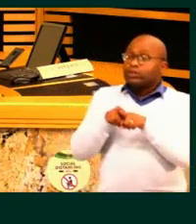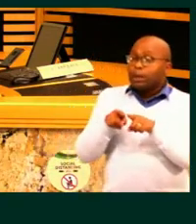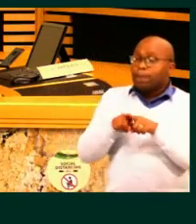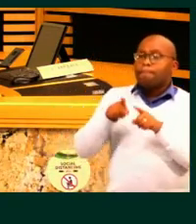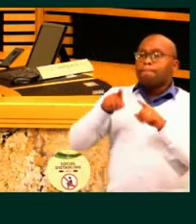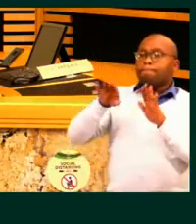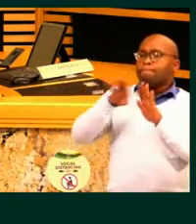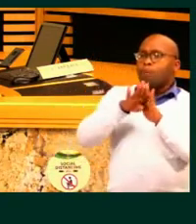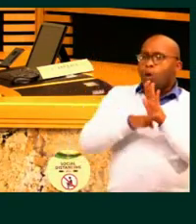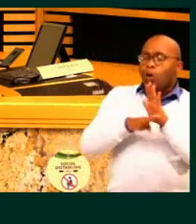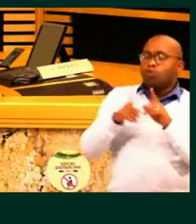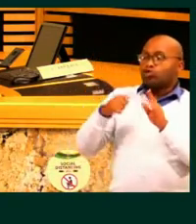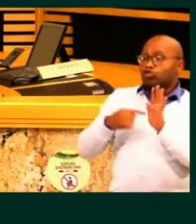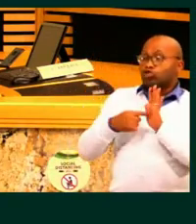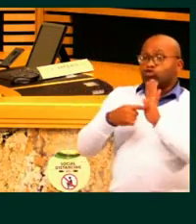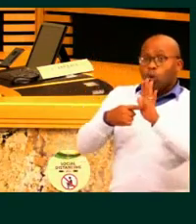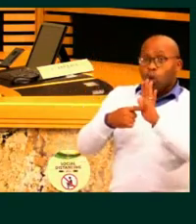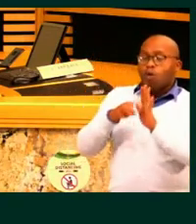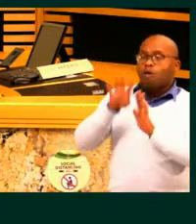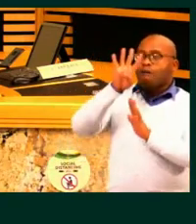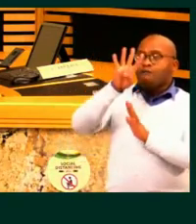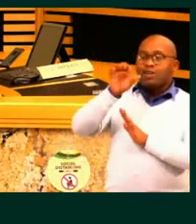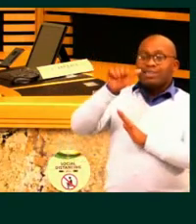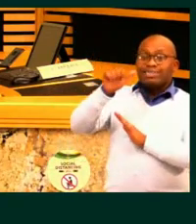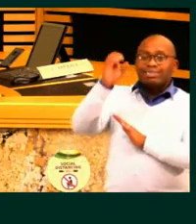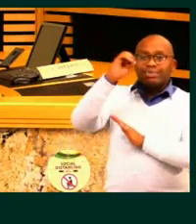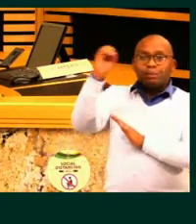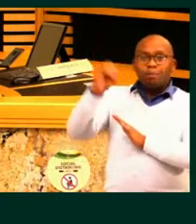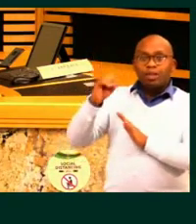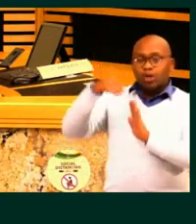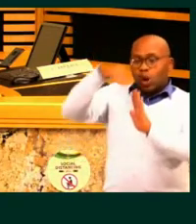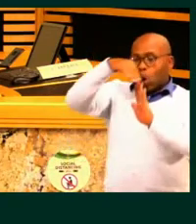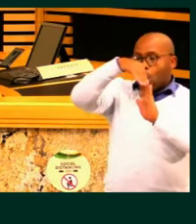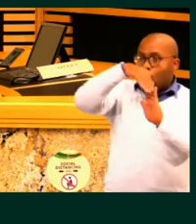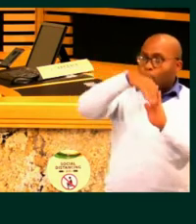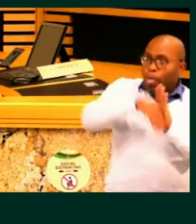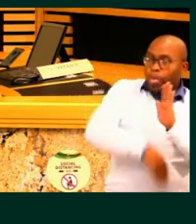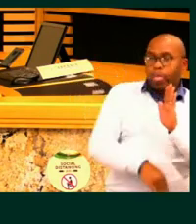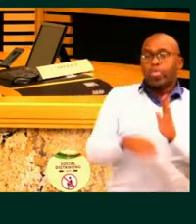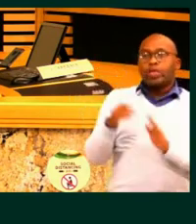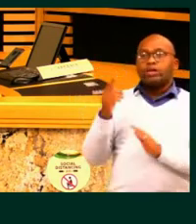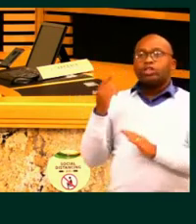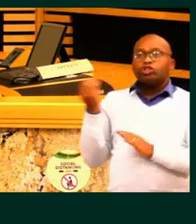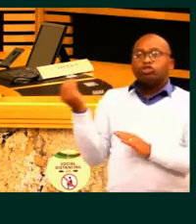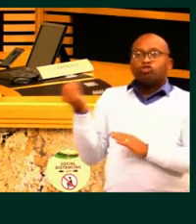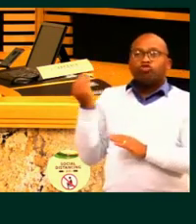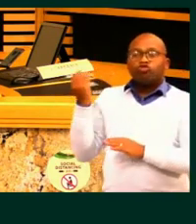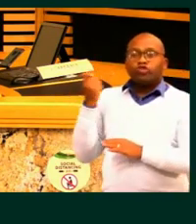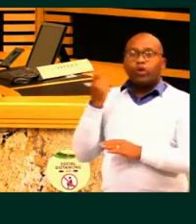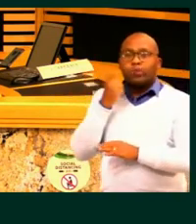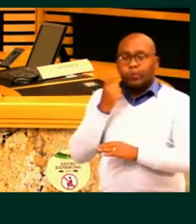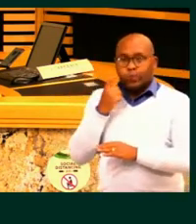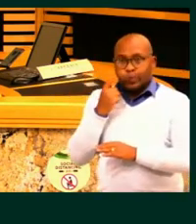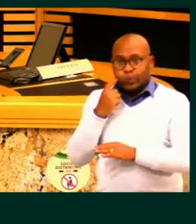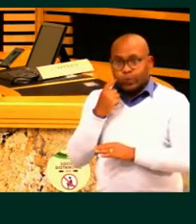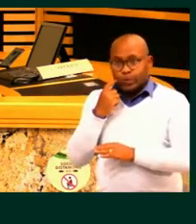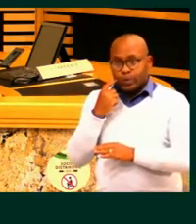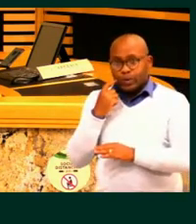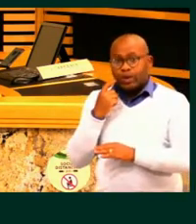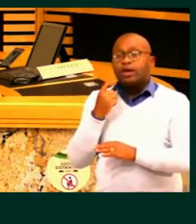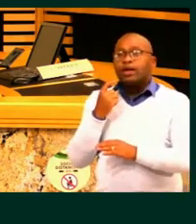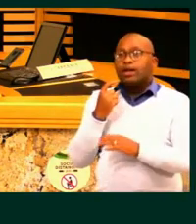that showed a decrease of 46% in pregnancy related dropouts 50% of girls stopped a rapist